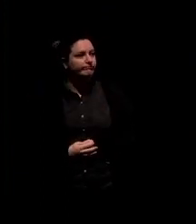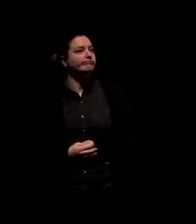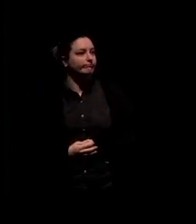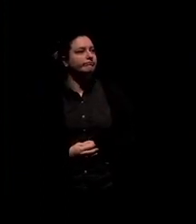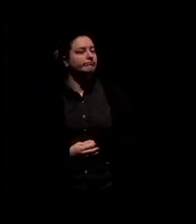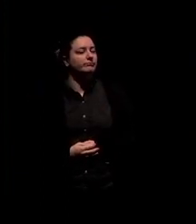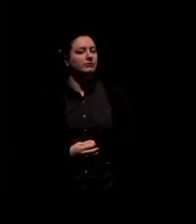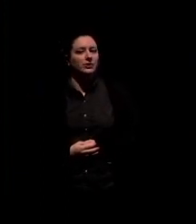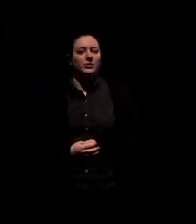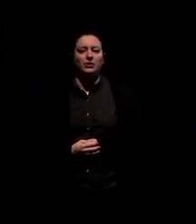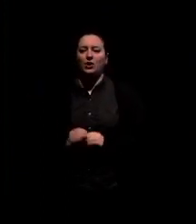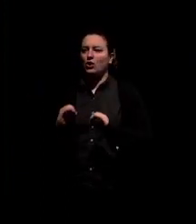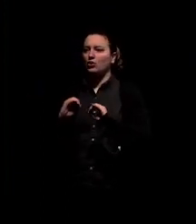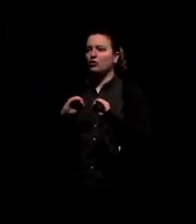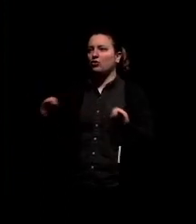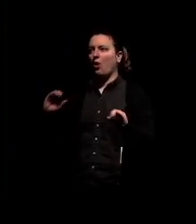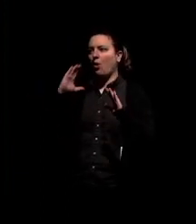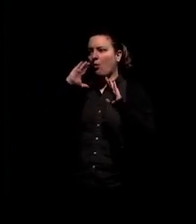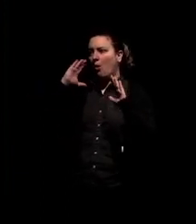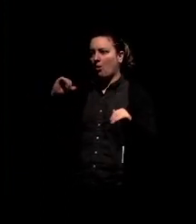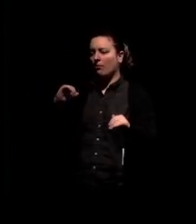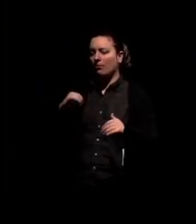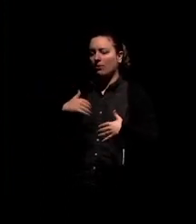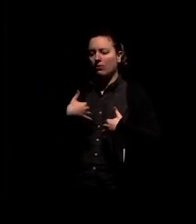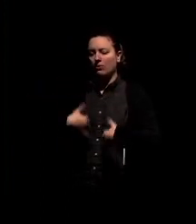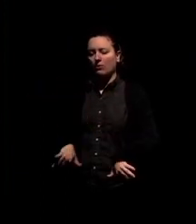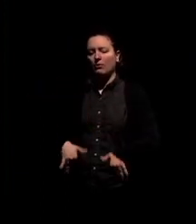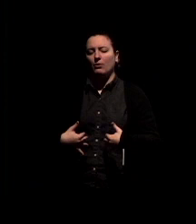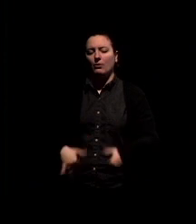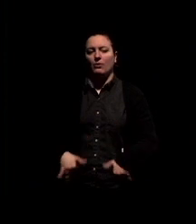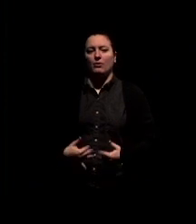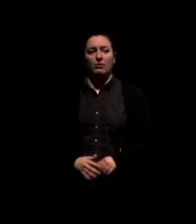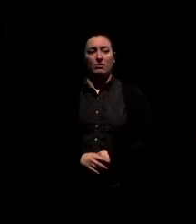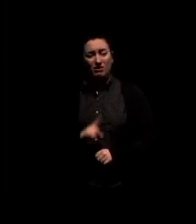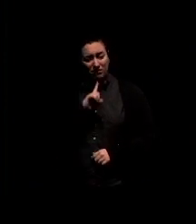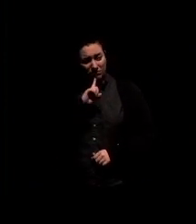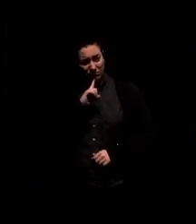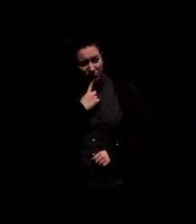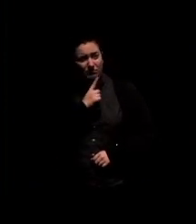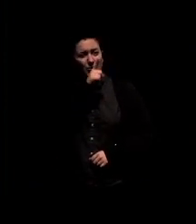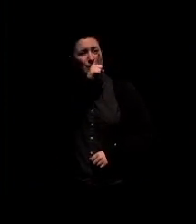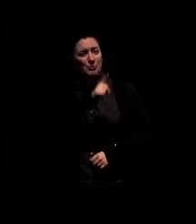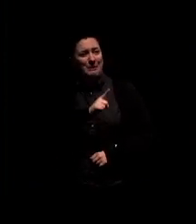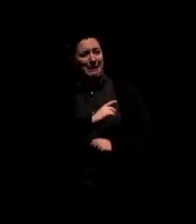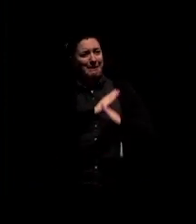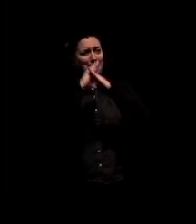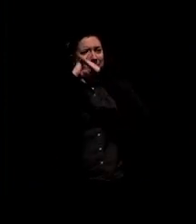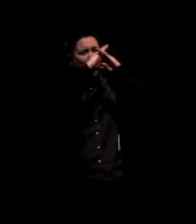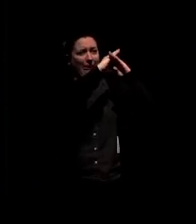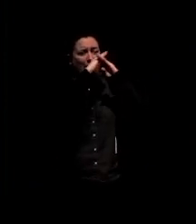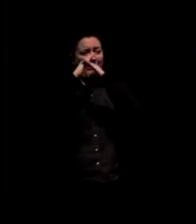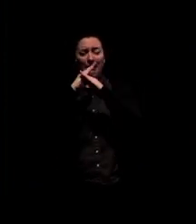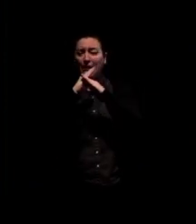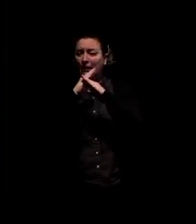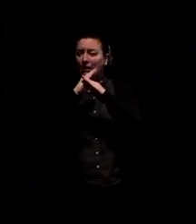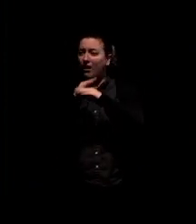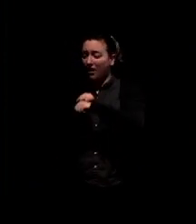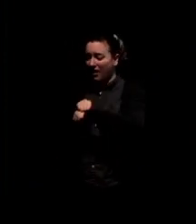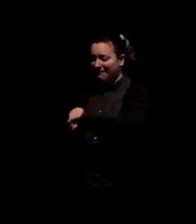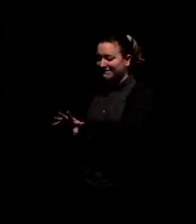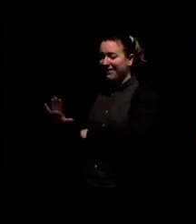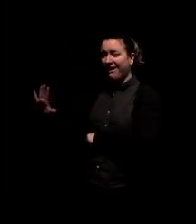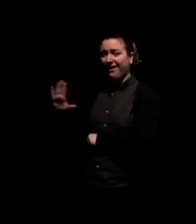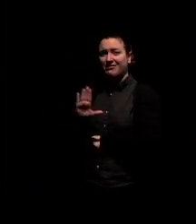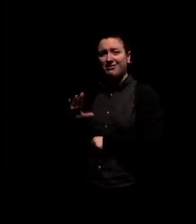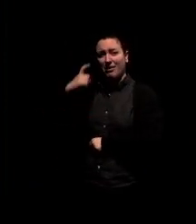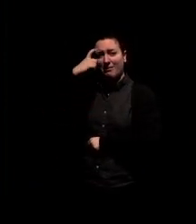very real barriers that people in our community face, and that, of course, affects their mental health and their whole health. So I